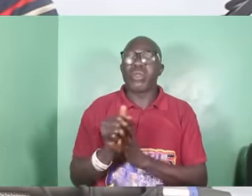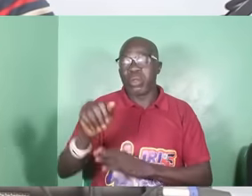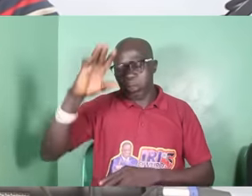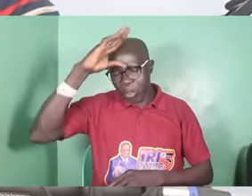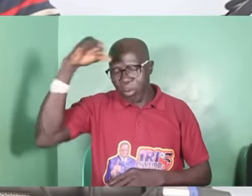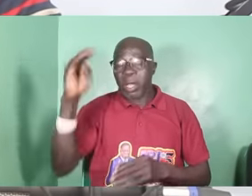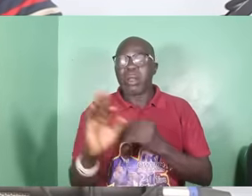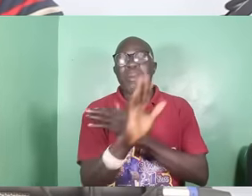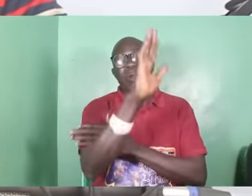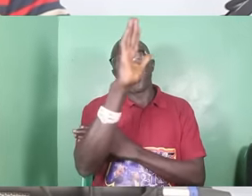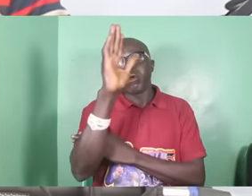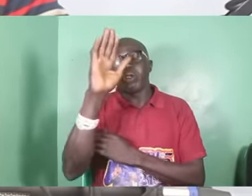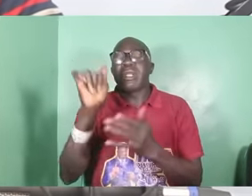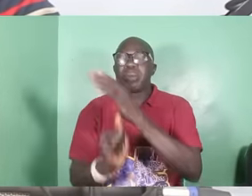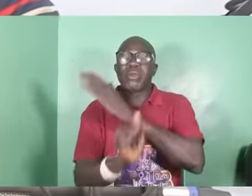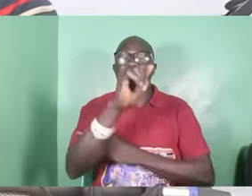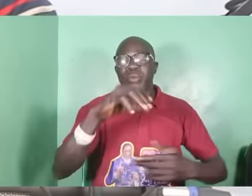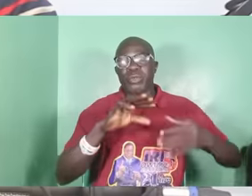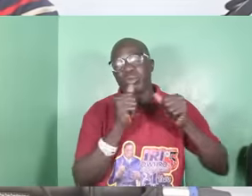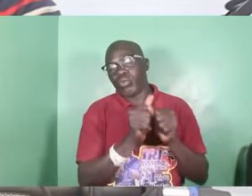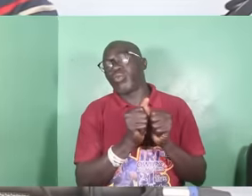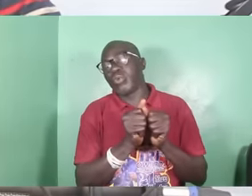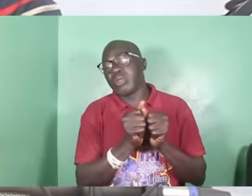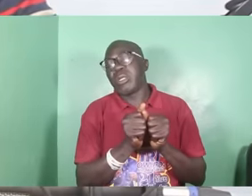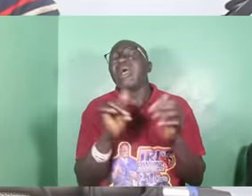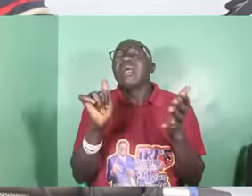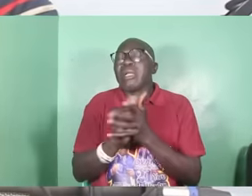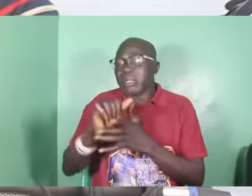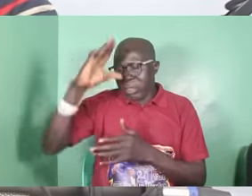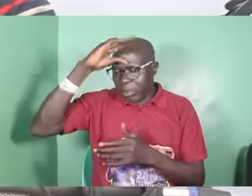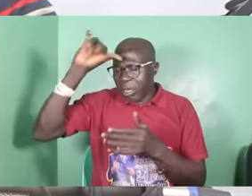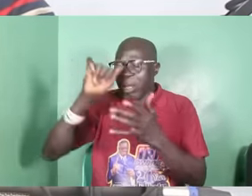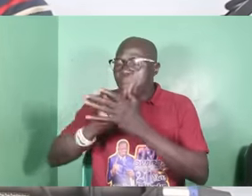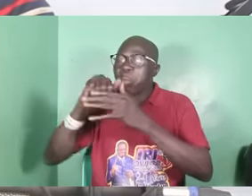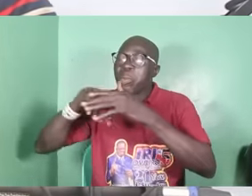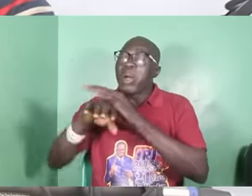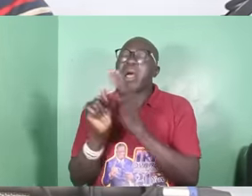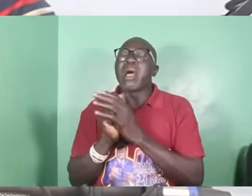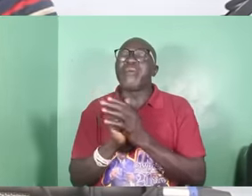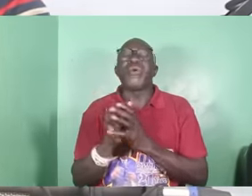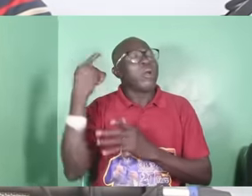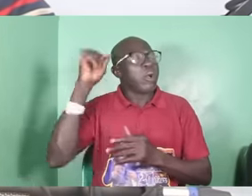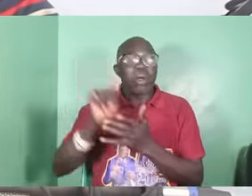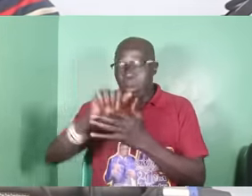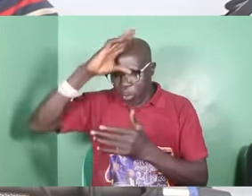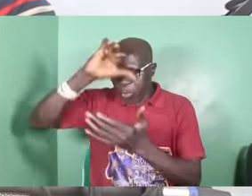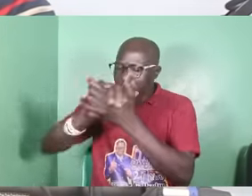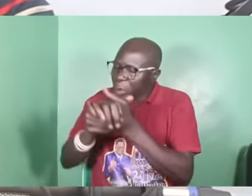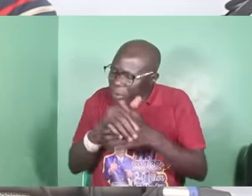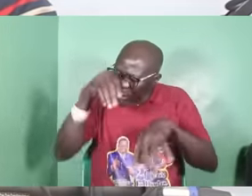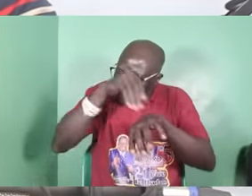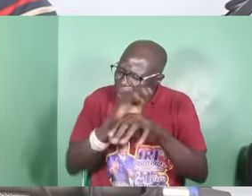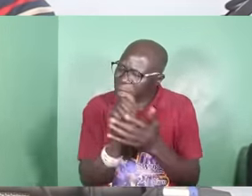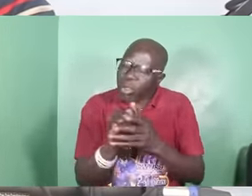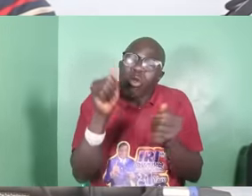endured. If he is not the man of God, that is the spirit of God. The husband that will stand the